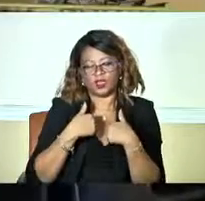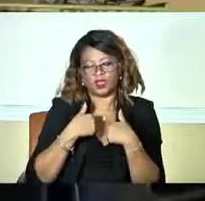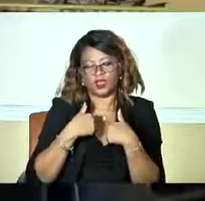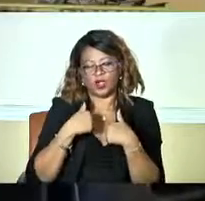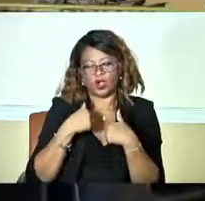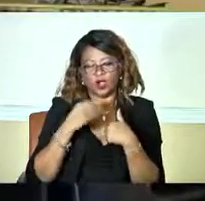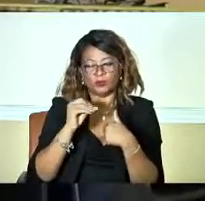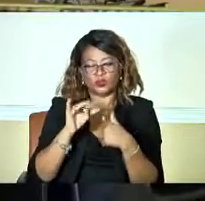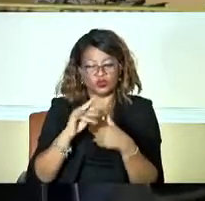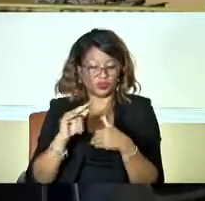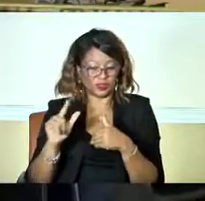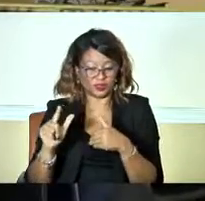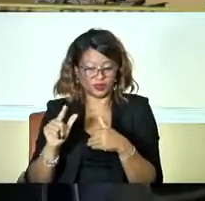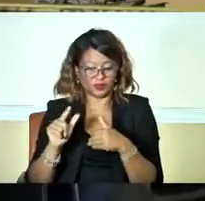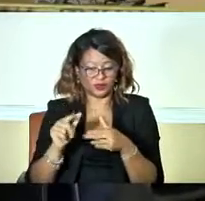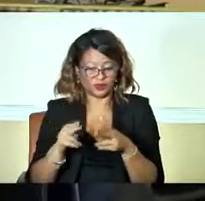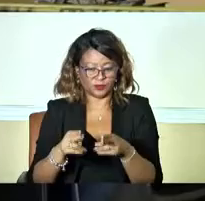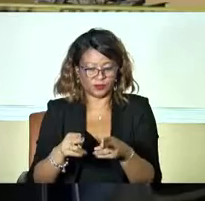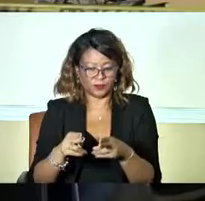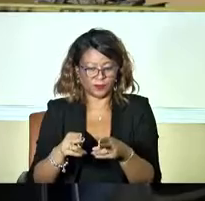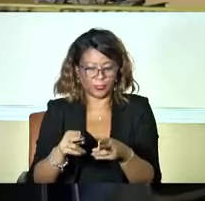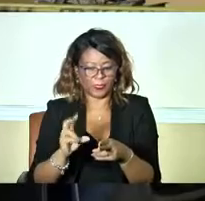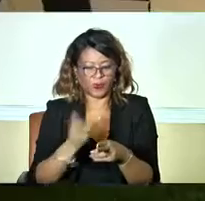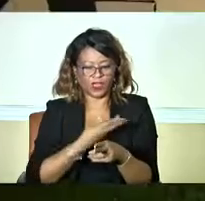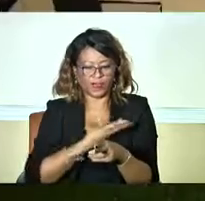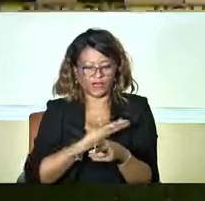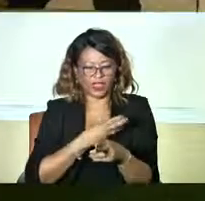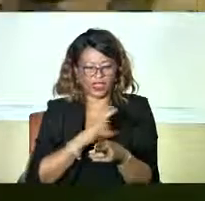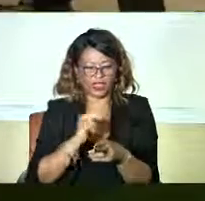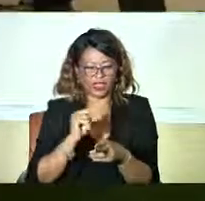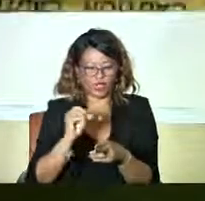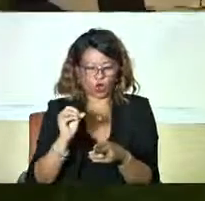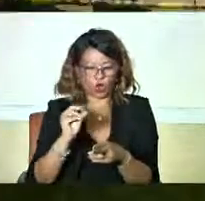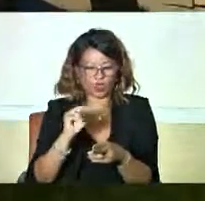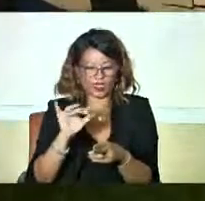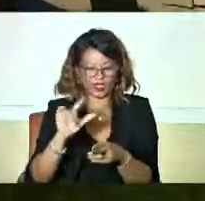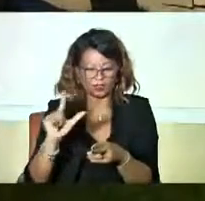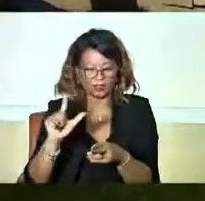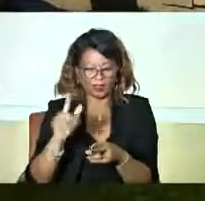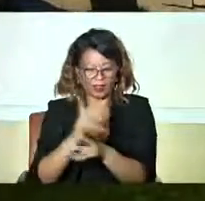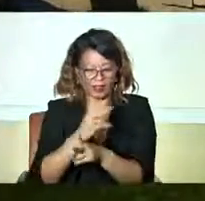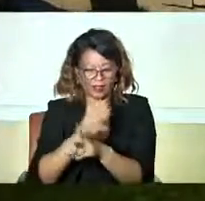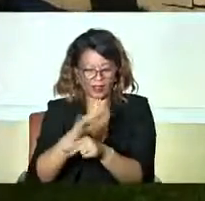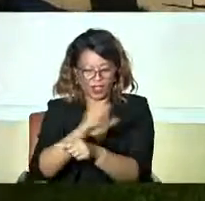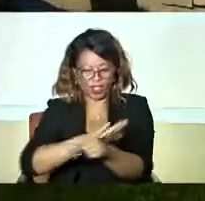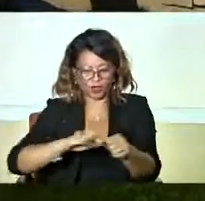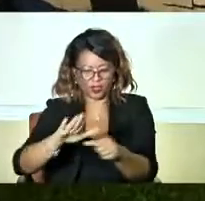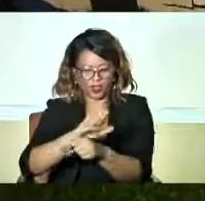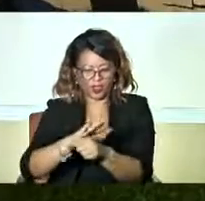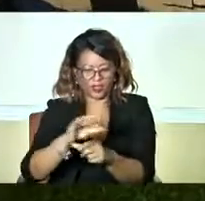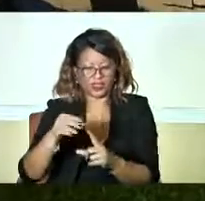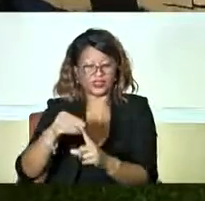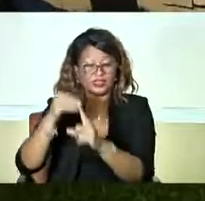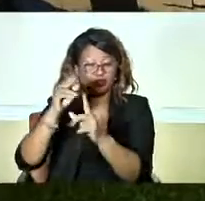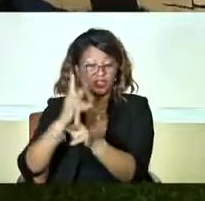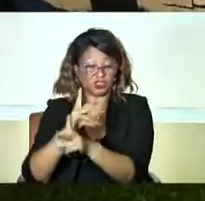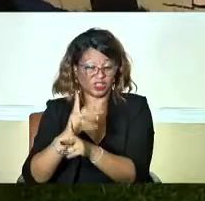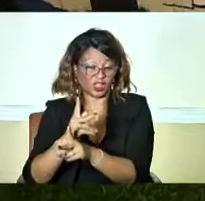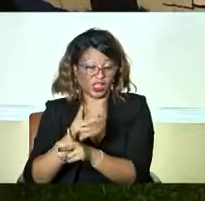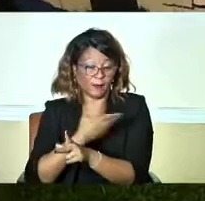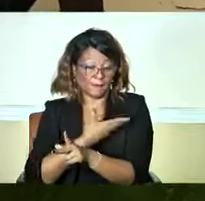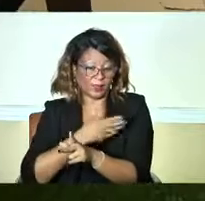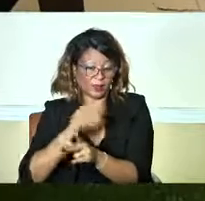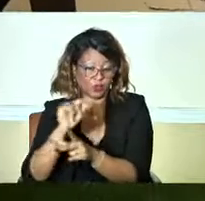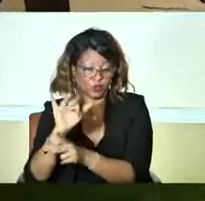obstetric area, we have our neonatal care area, and that is our special care baby